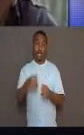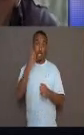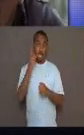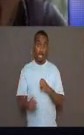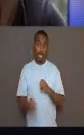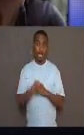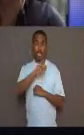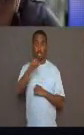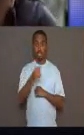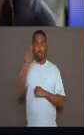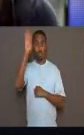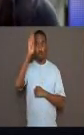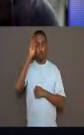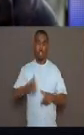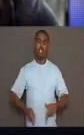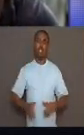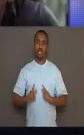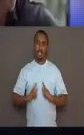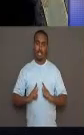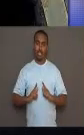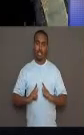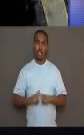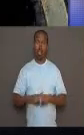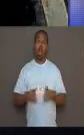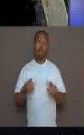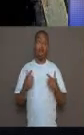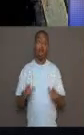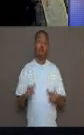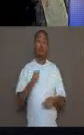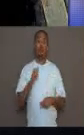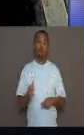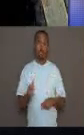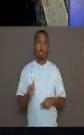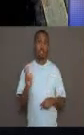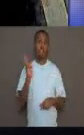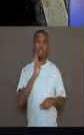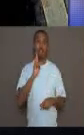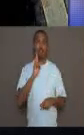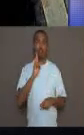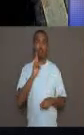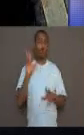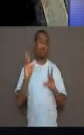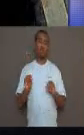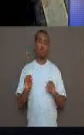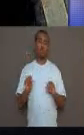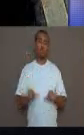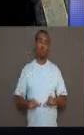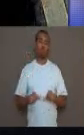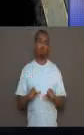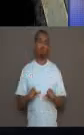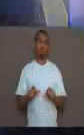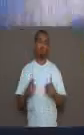end, James Bond lives, but unfortunately, Vesper Lynd is not so